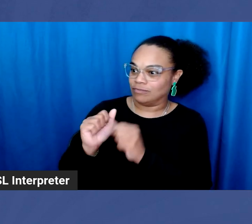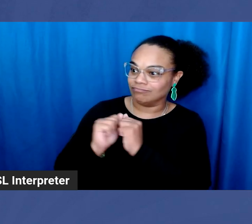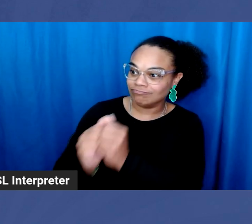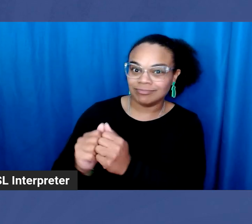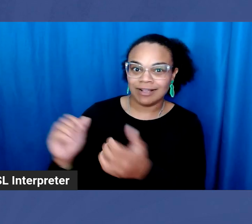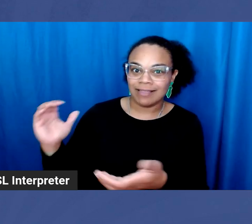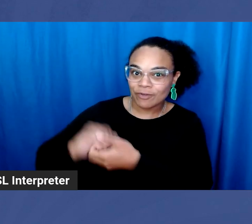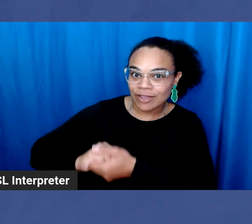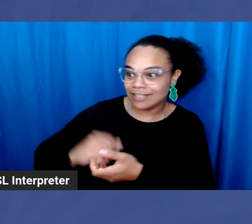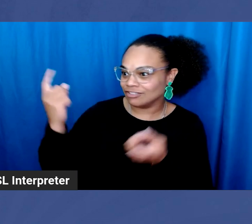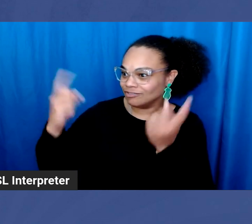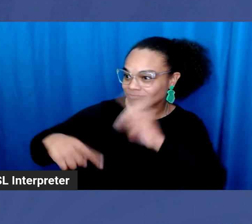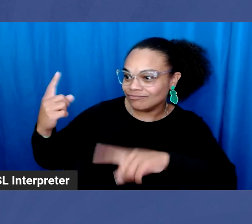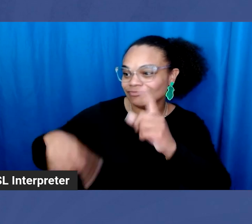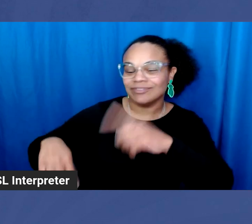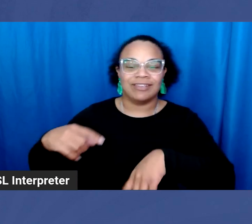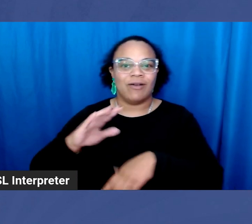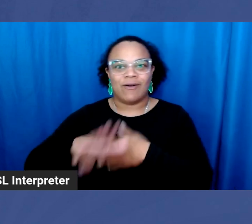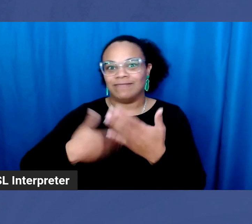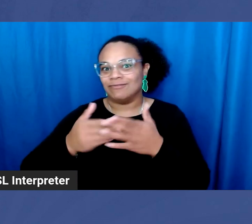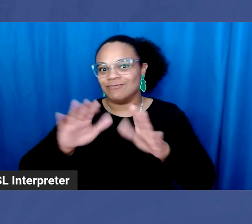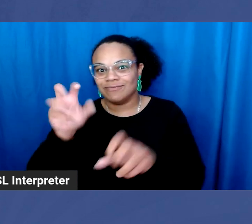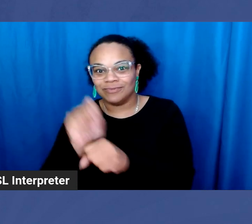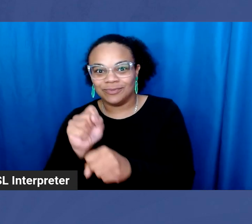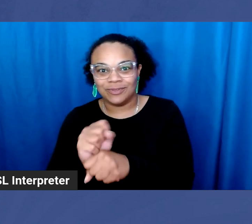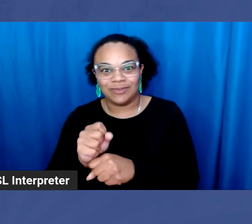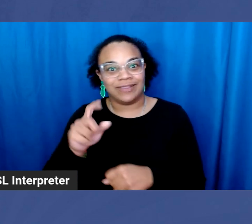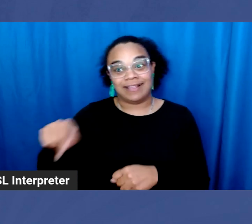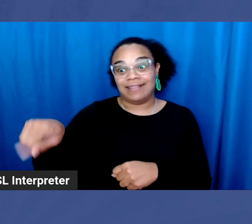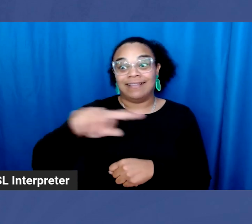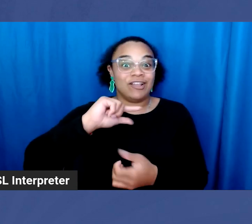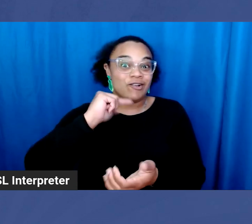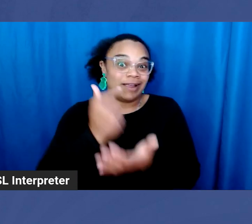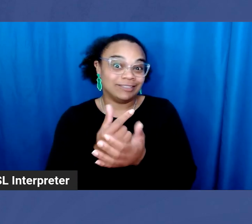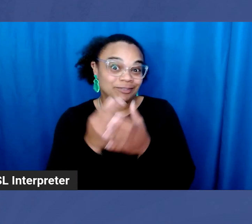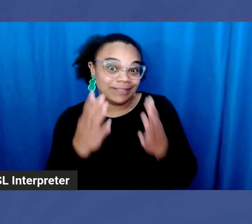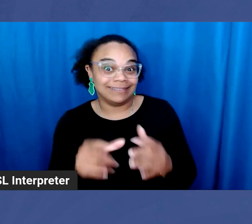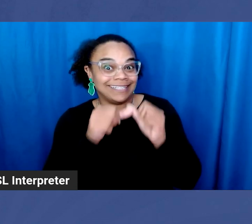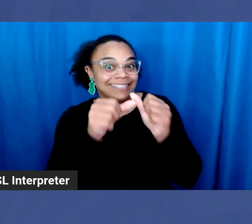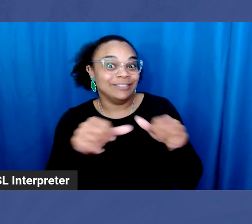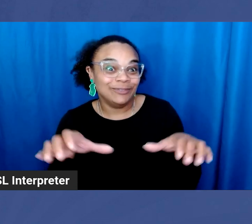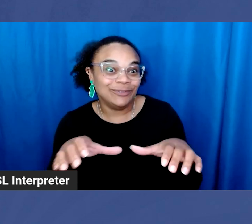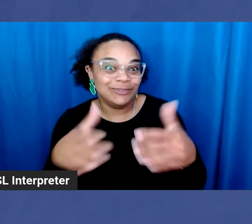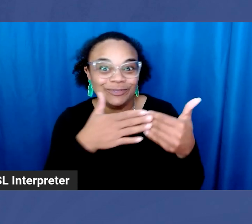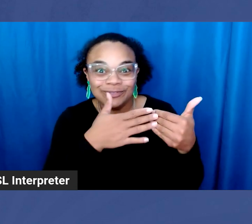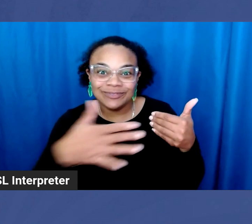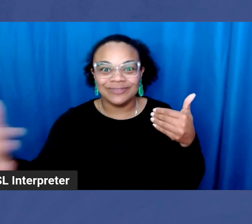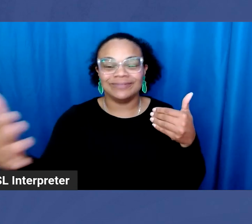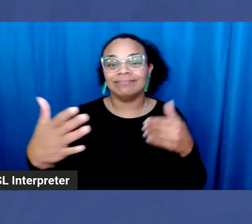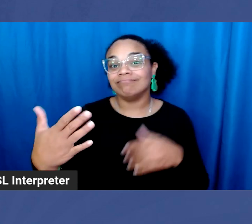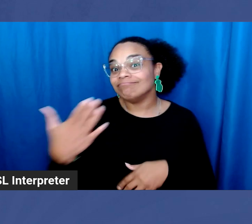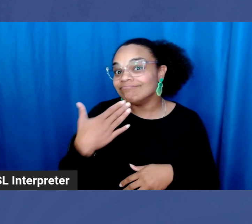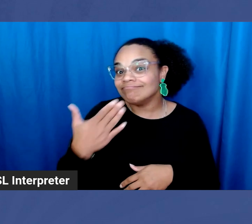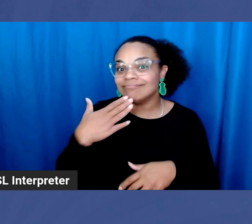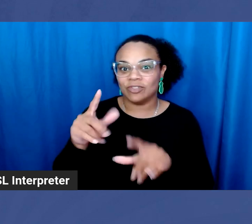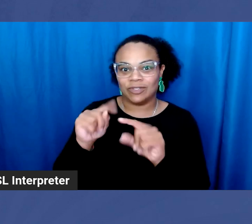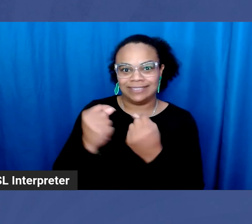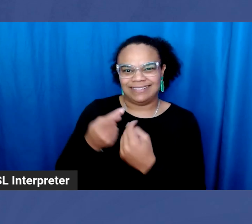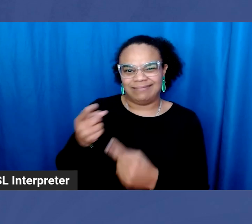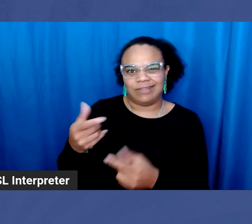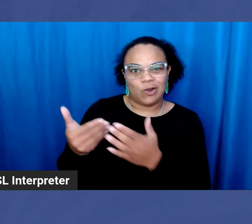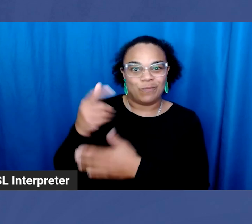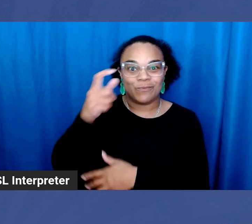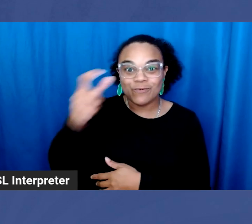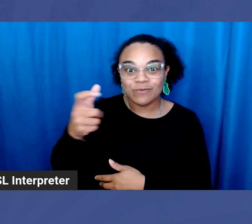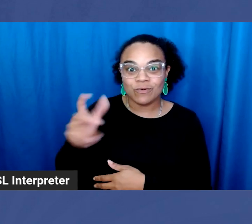and all of the good work that Spokes Hub graduates continue to do. And thank you to the team at New Moon for all